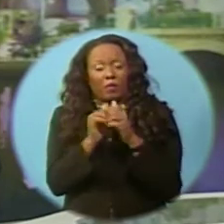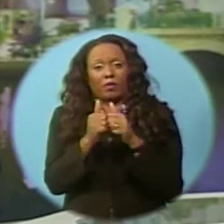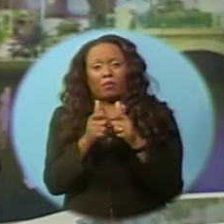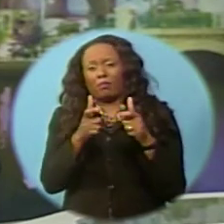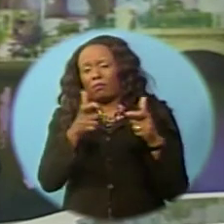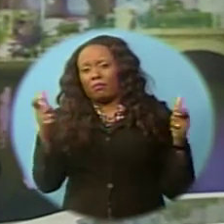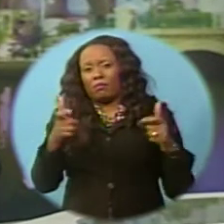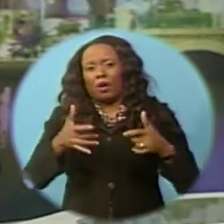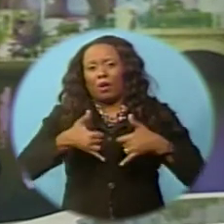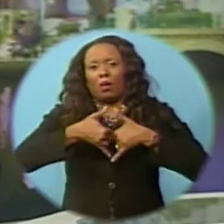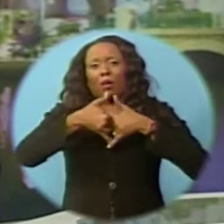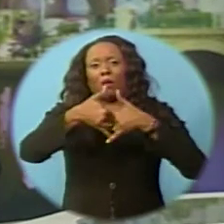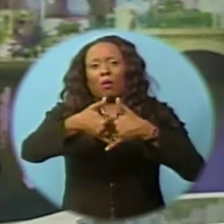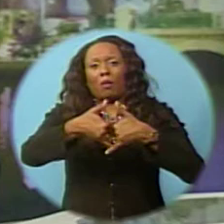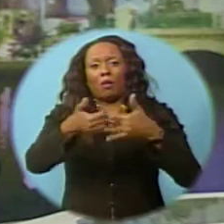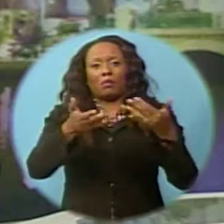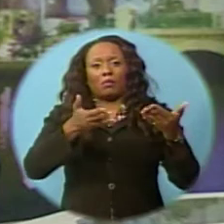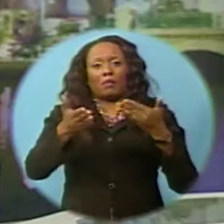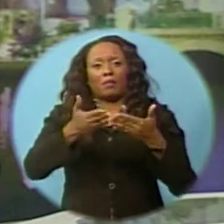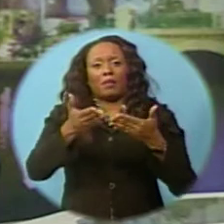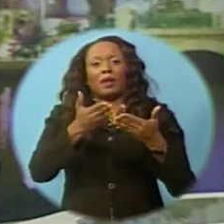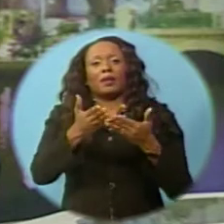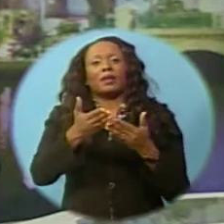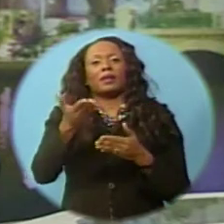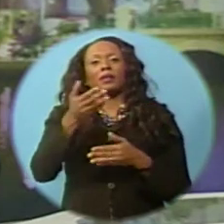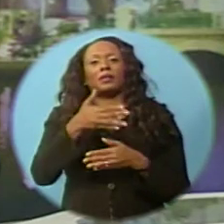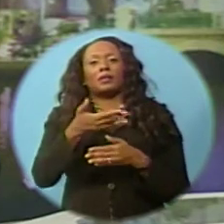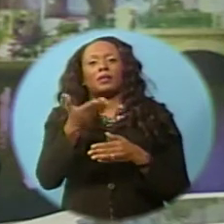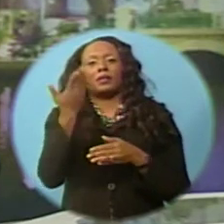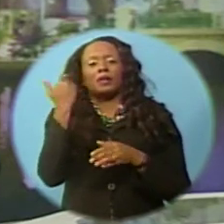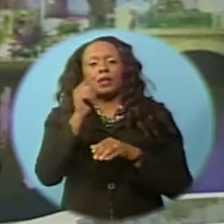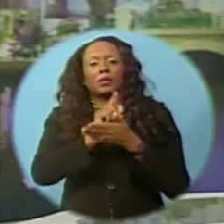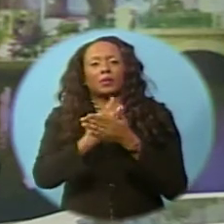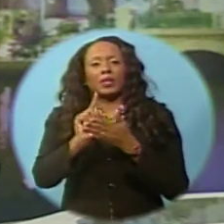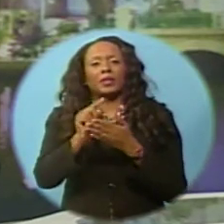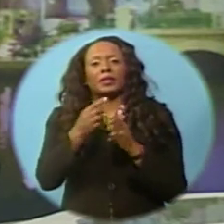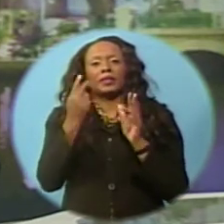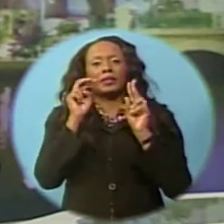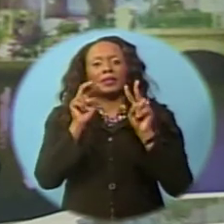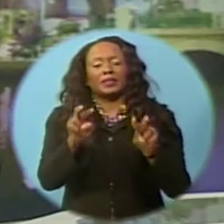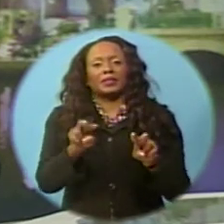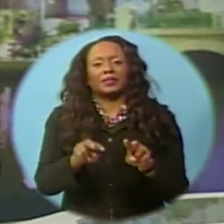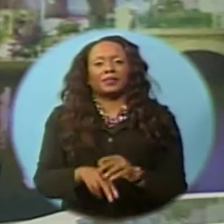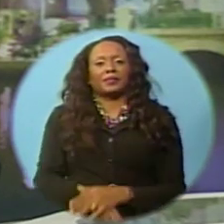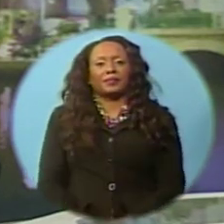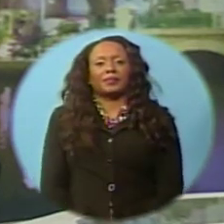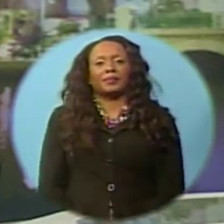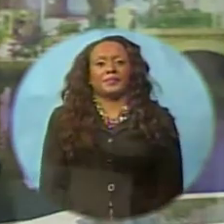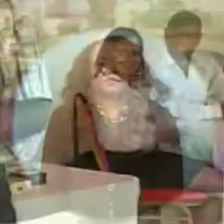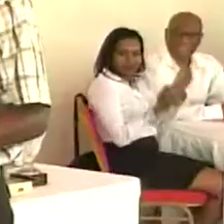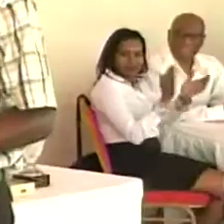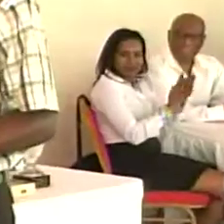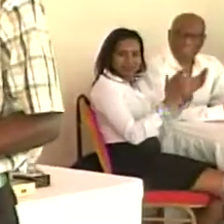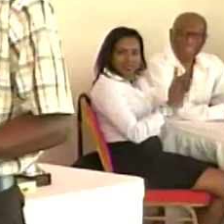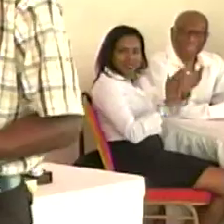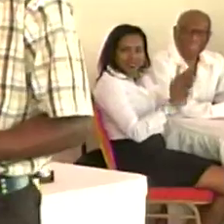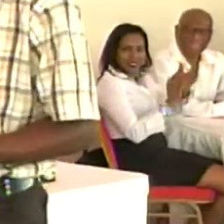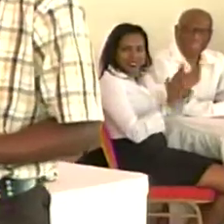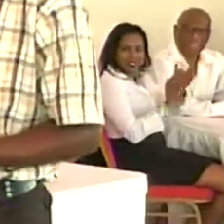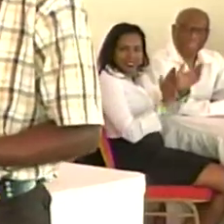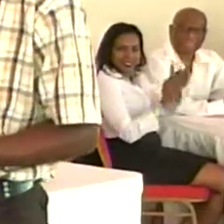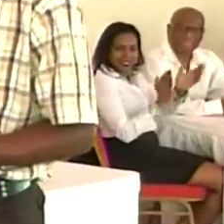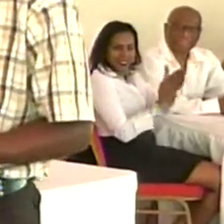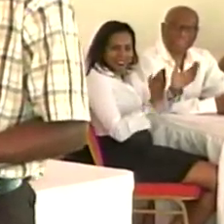at the Christchurch Parish Church Auditorium. CBC's Shane Jones reports. The Best Goalkeeper Award went